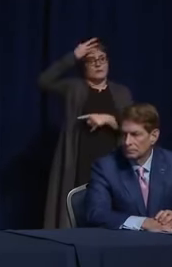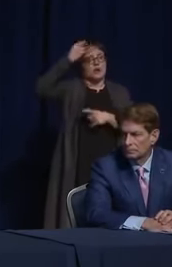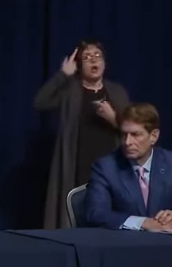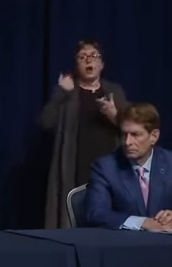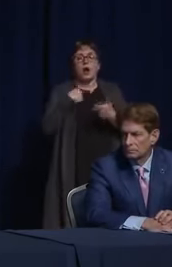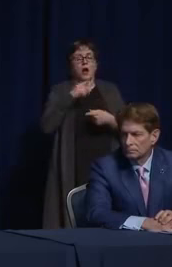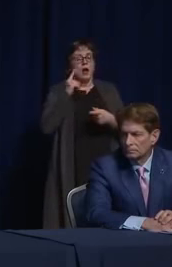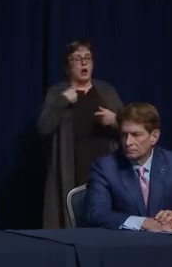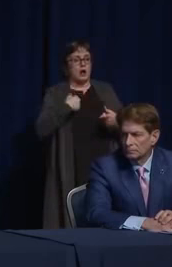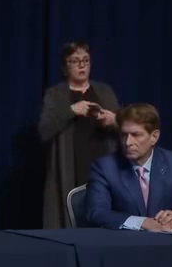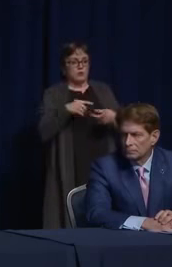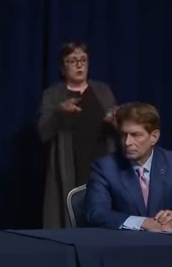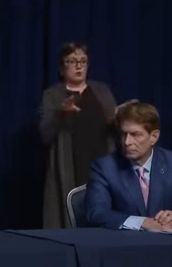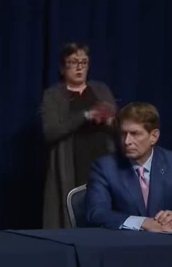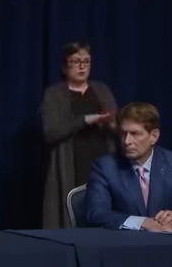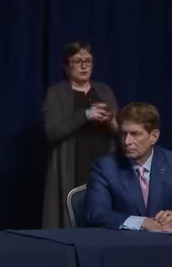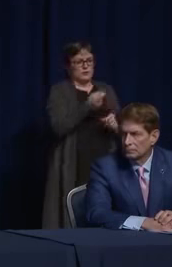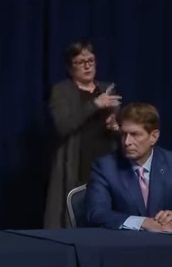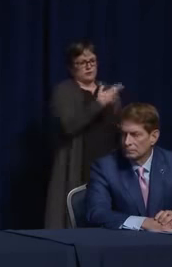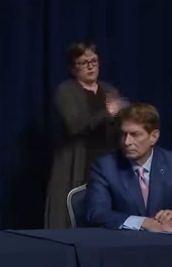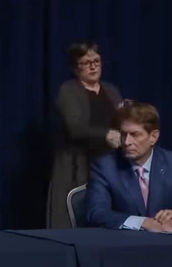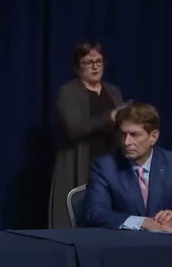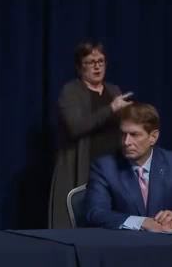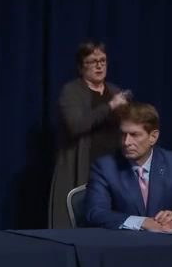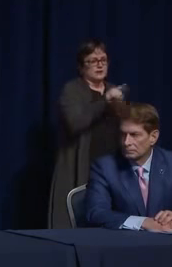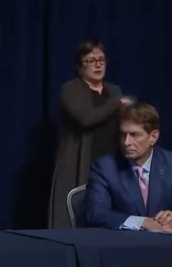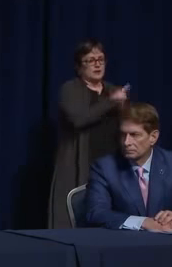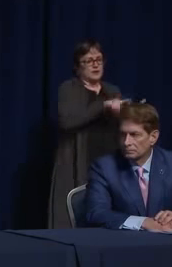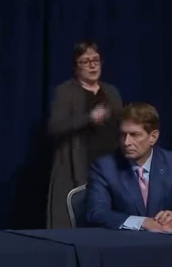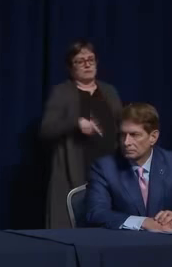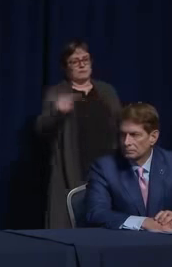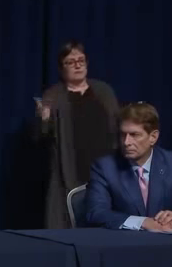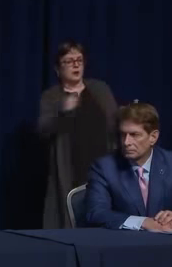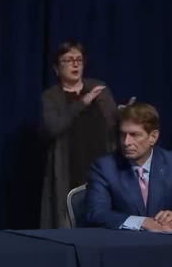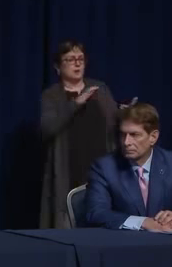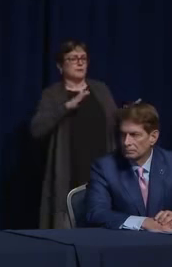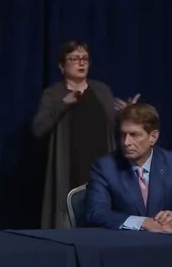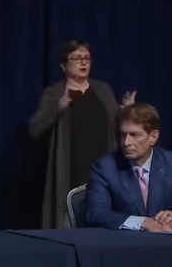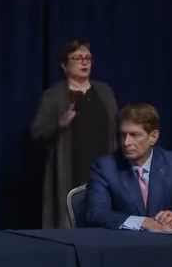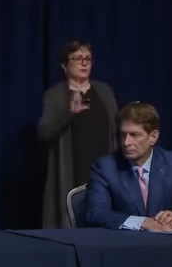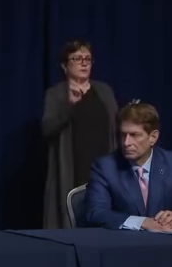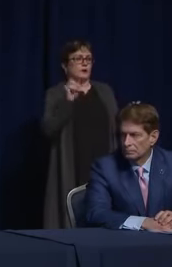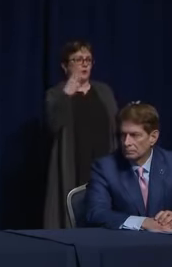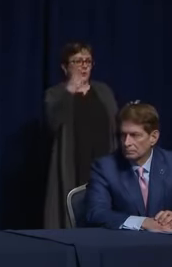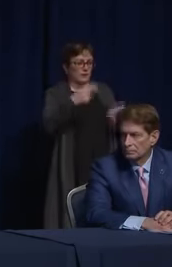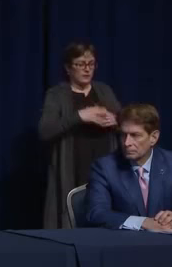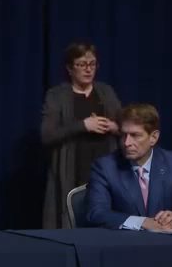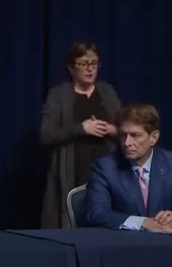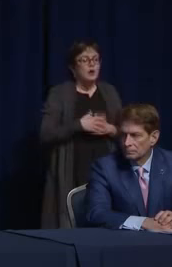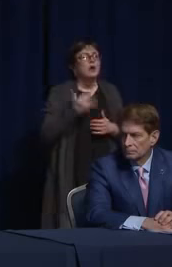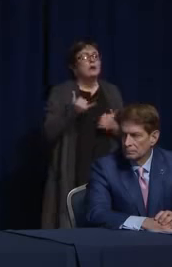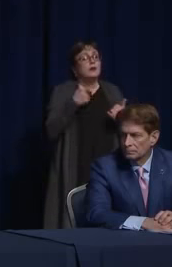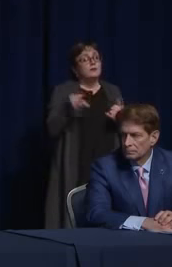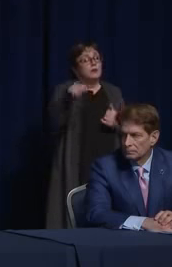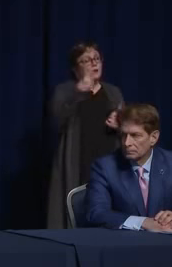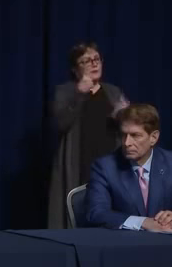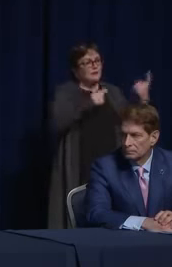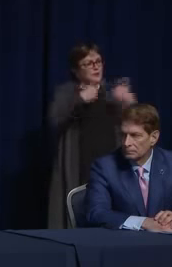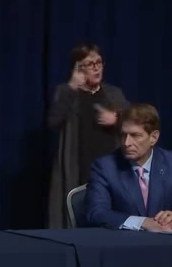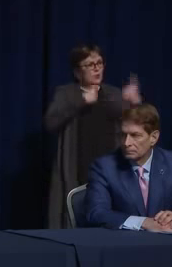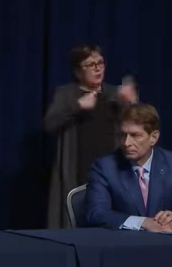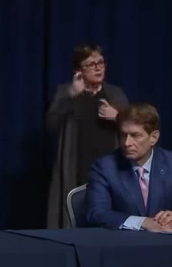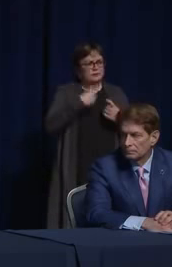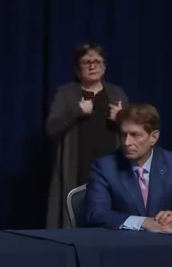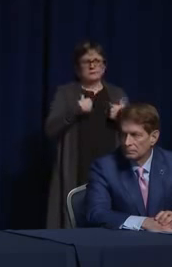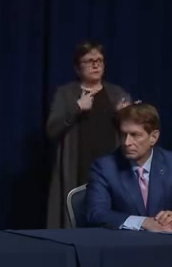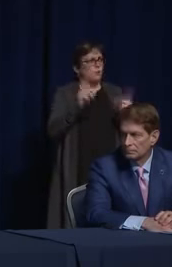over to Judy, a few words to the people of New Jersey. First, again, if you have questions, you got a couple of different places to go.